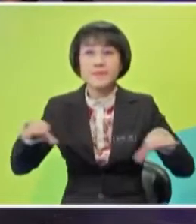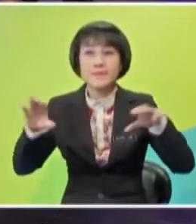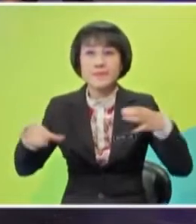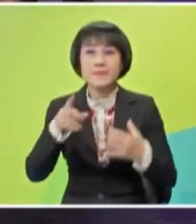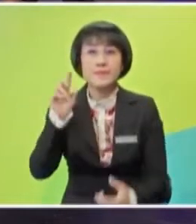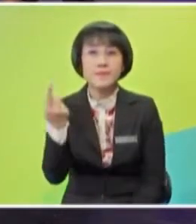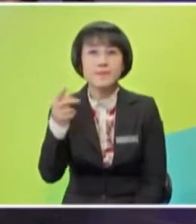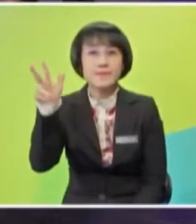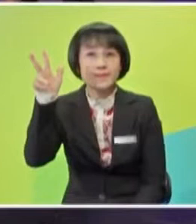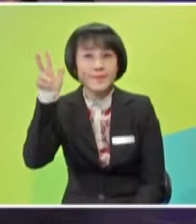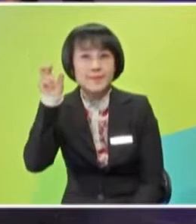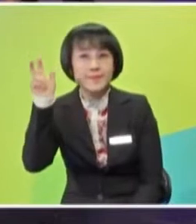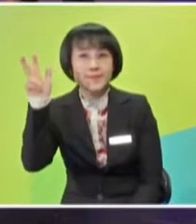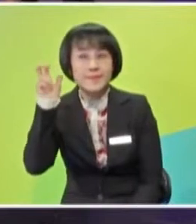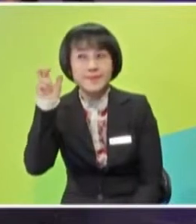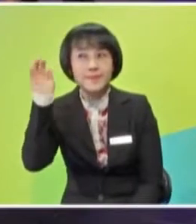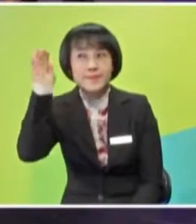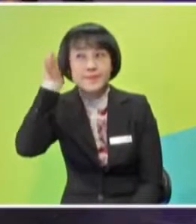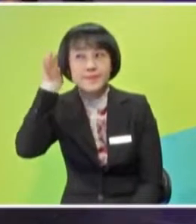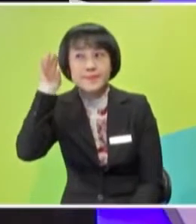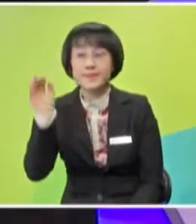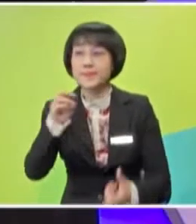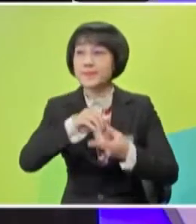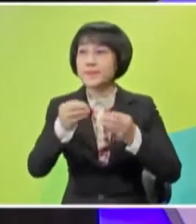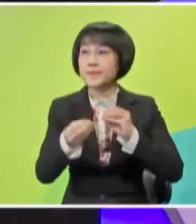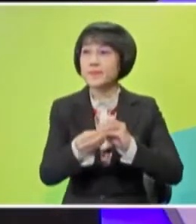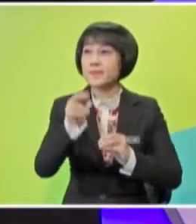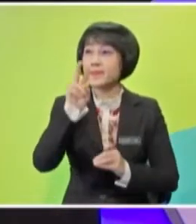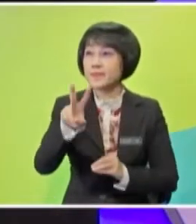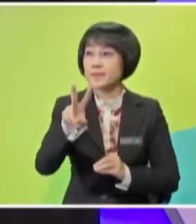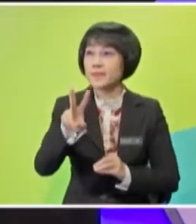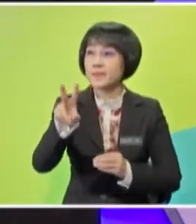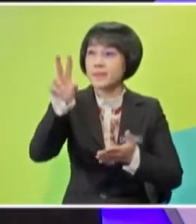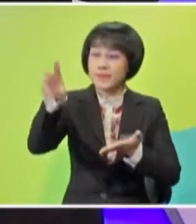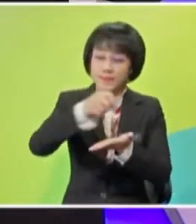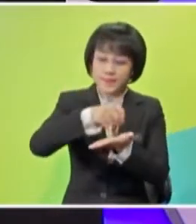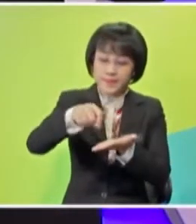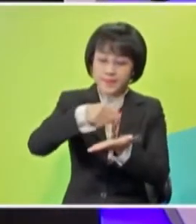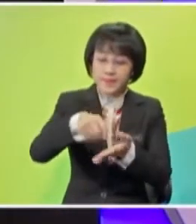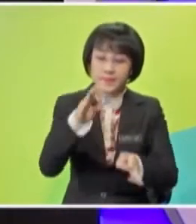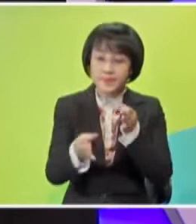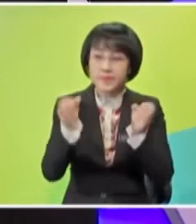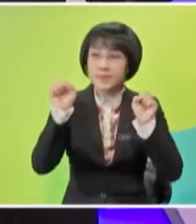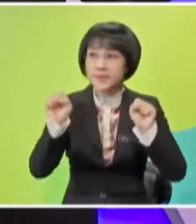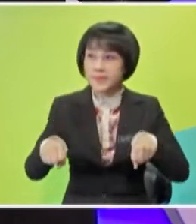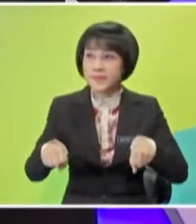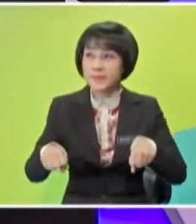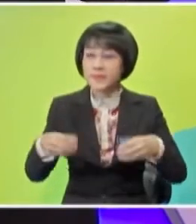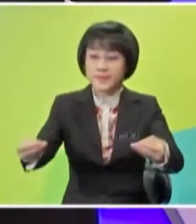So do well in that. Number 2, what you can do is take notes if possible, because you are given paper,